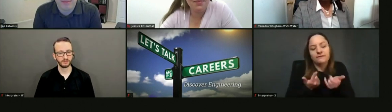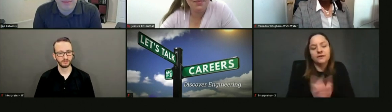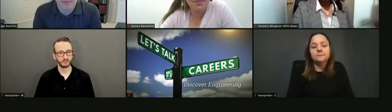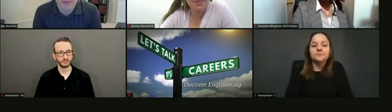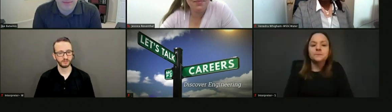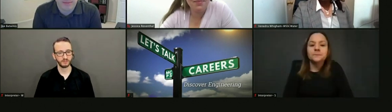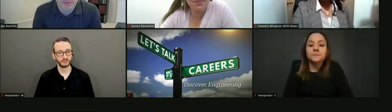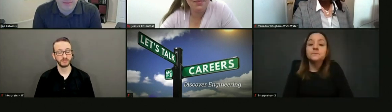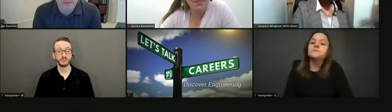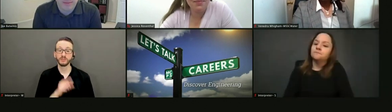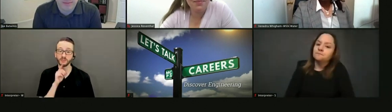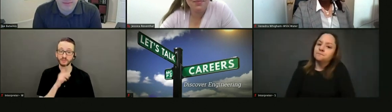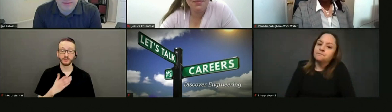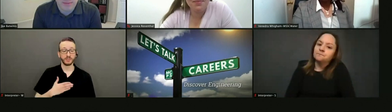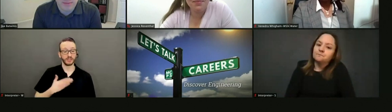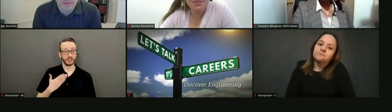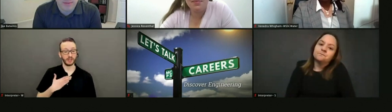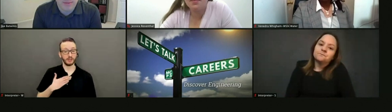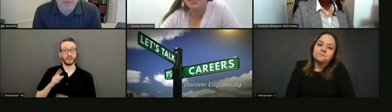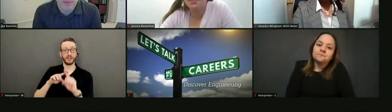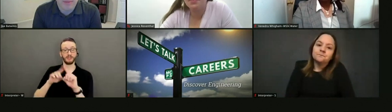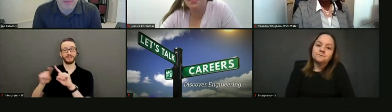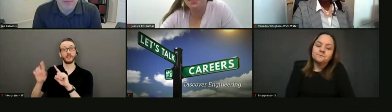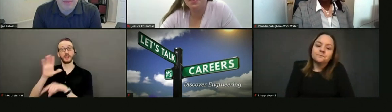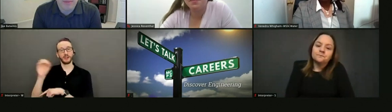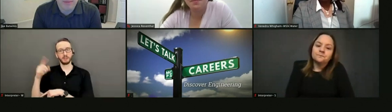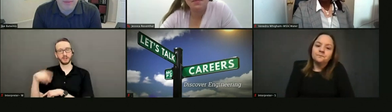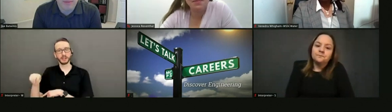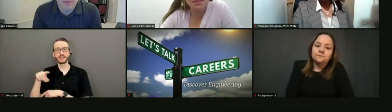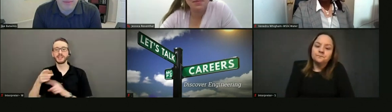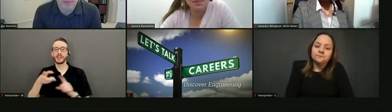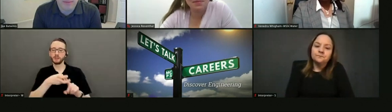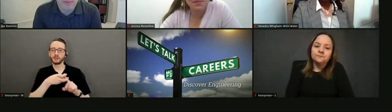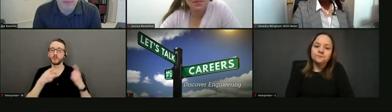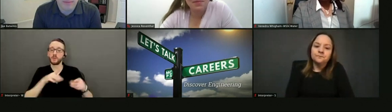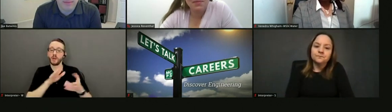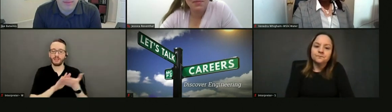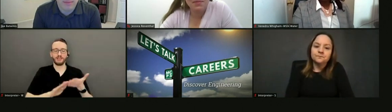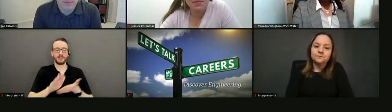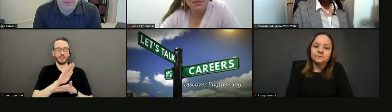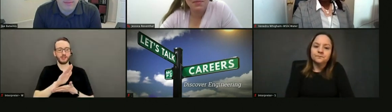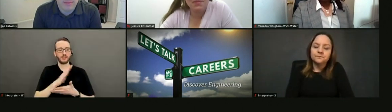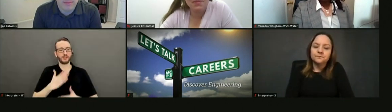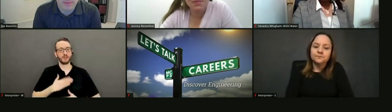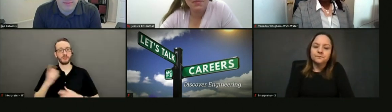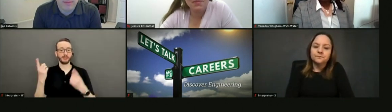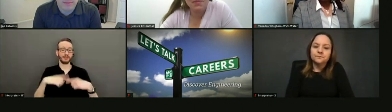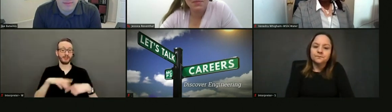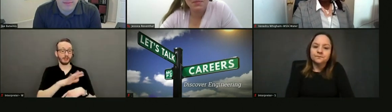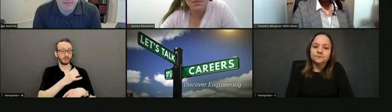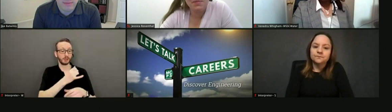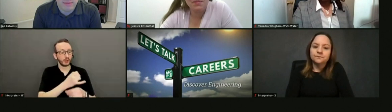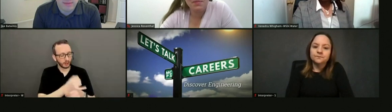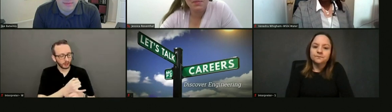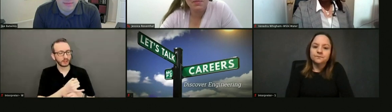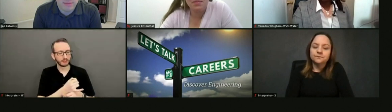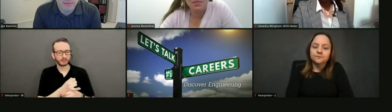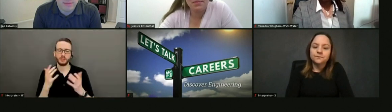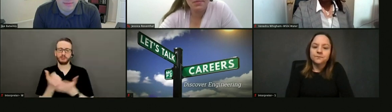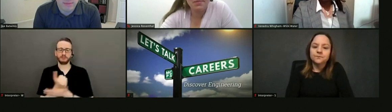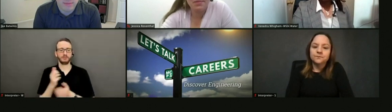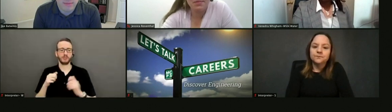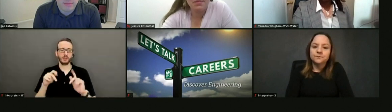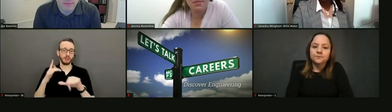And I'm glad that different companies do that recruiting while you're in college. So, you know, I'm glad that they came to your campus and those opportunities are available